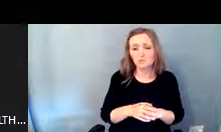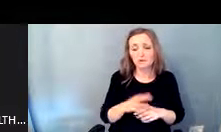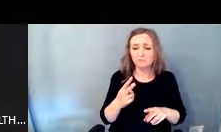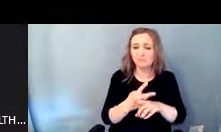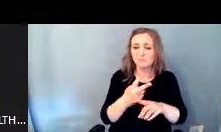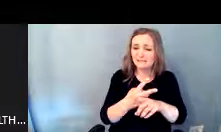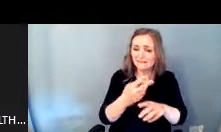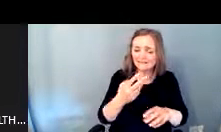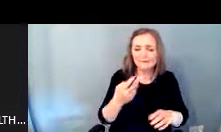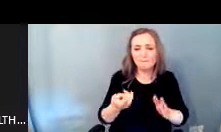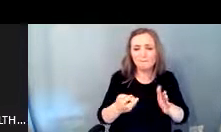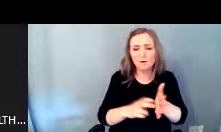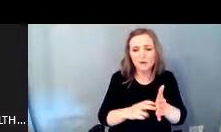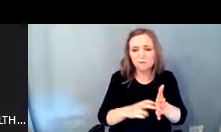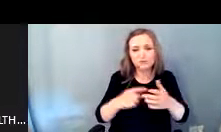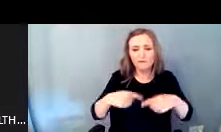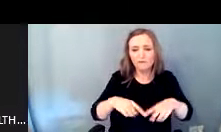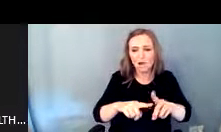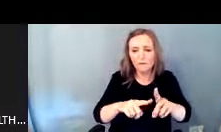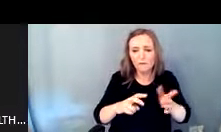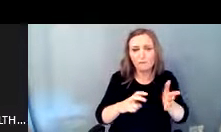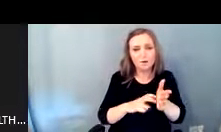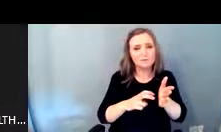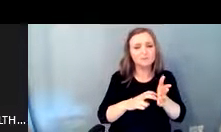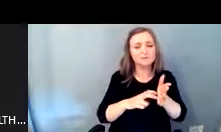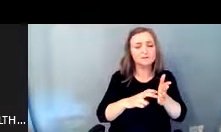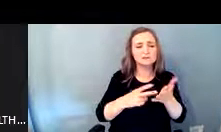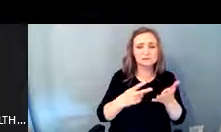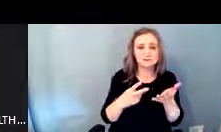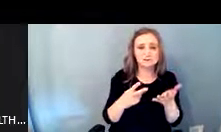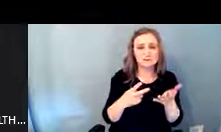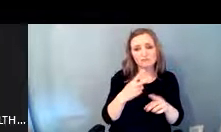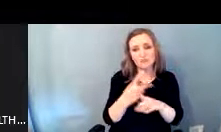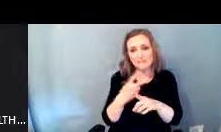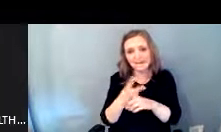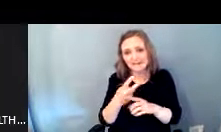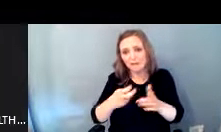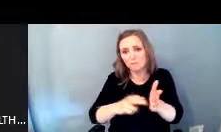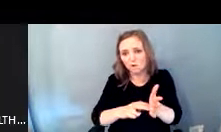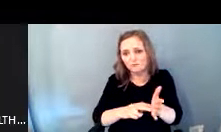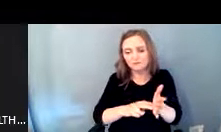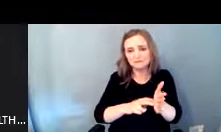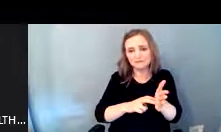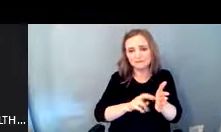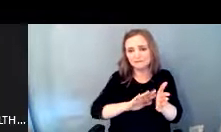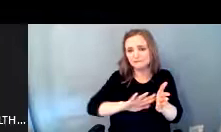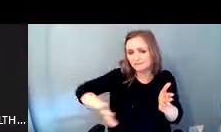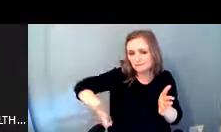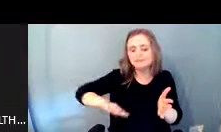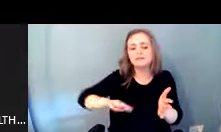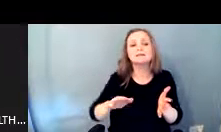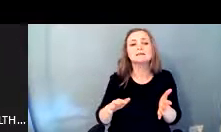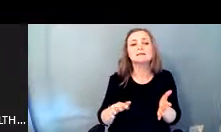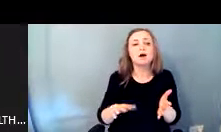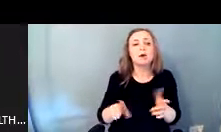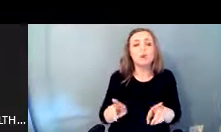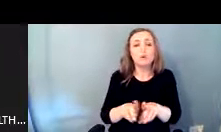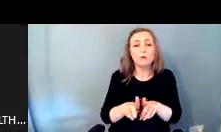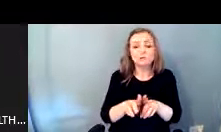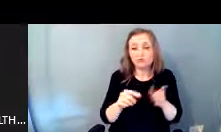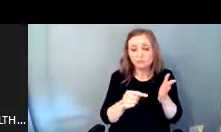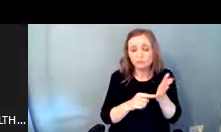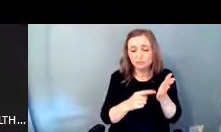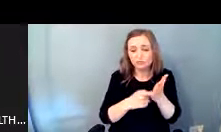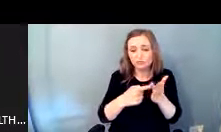unnecessary pre-test appointments. And by triaging people, we're definitely reducing